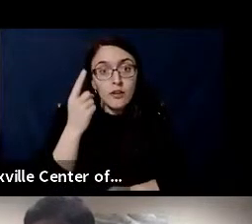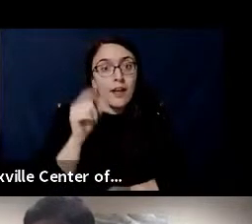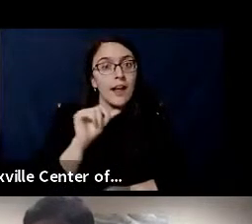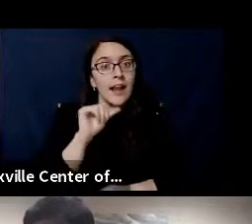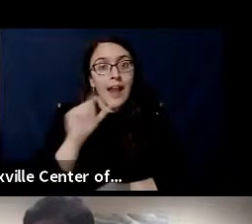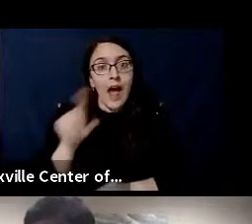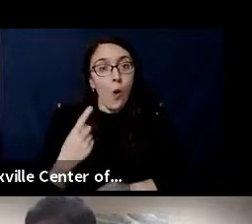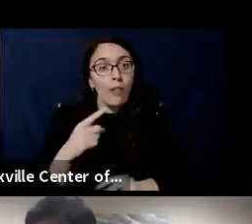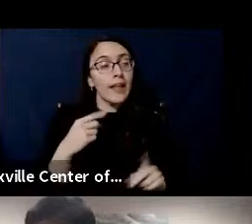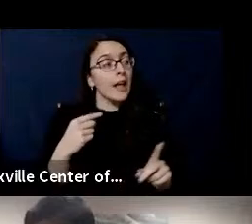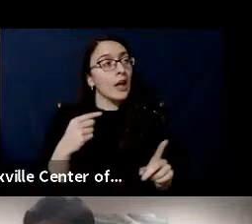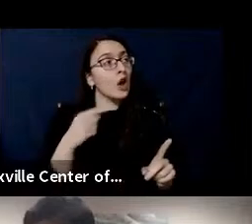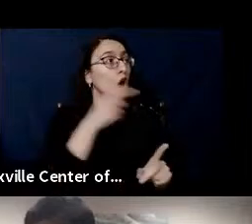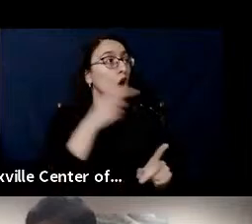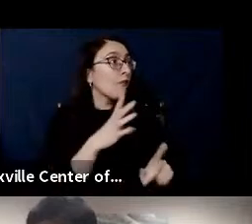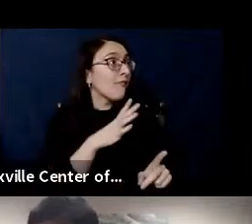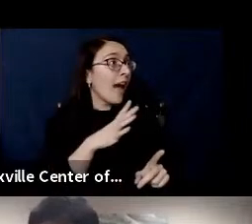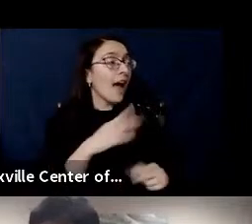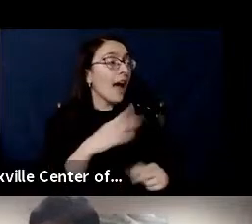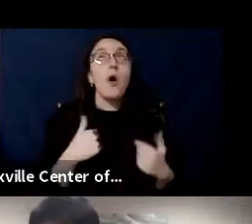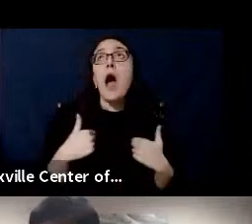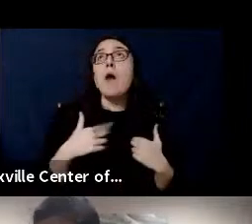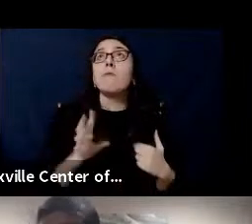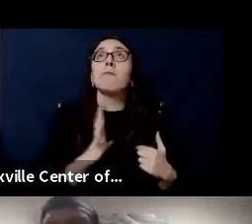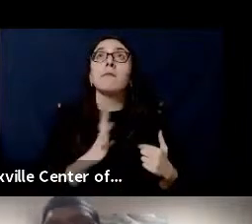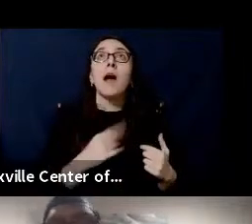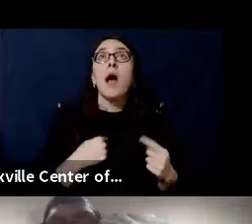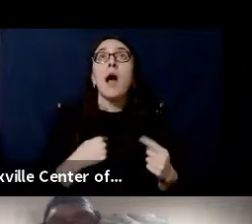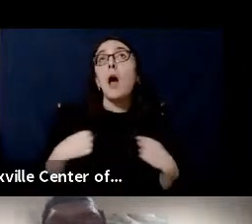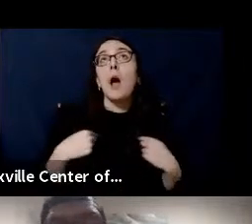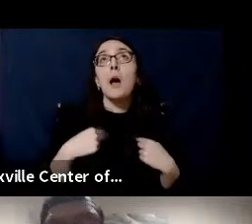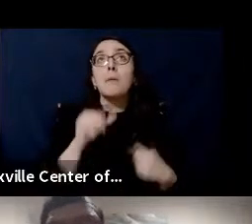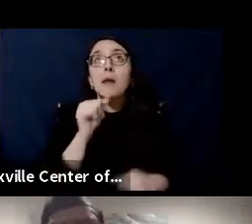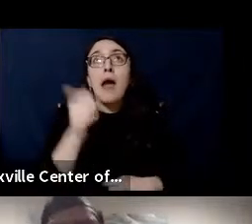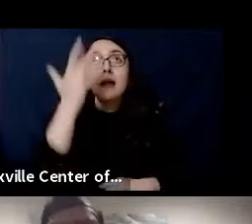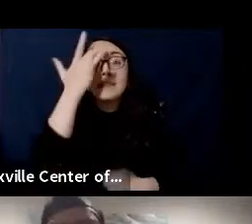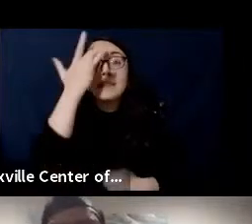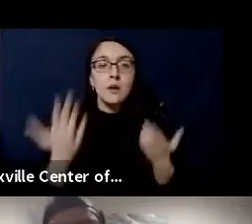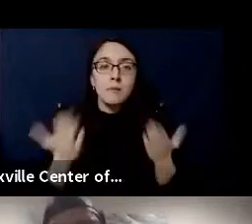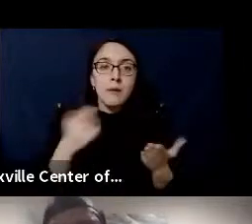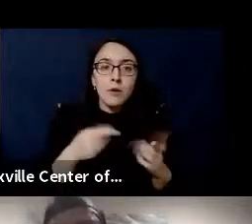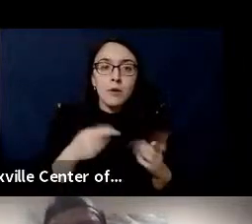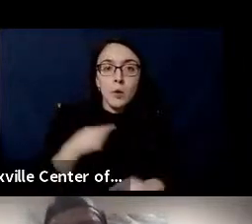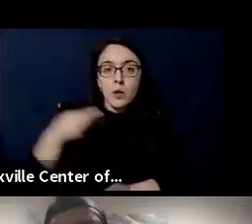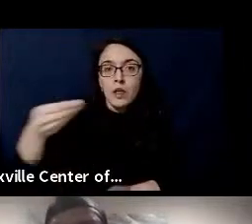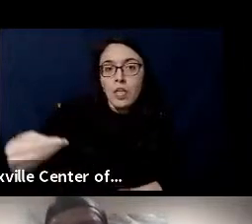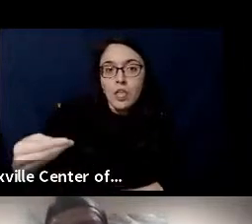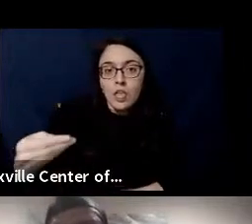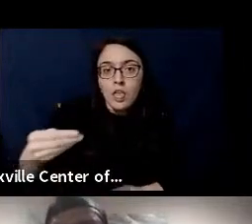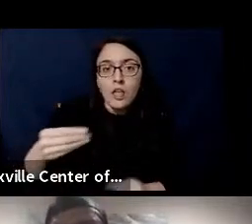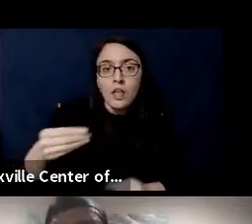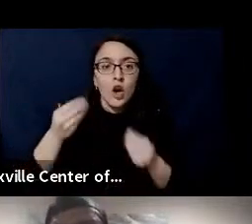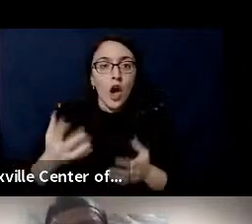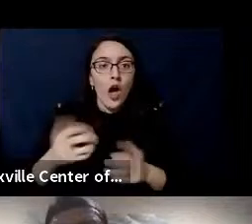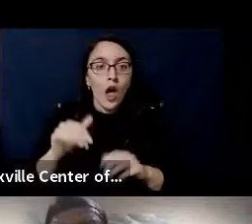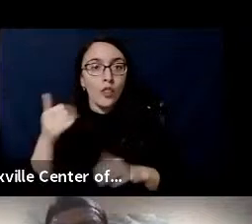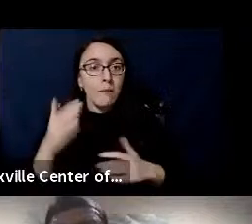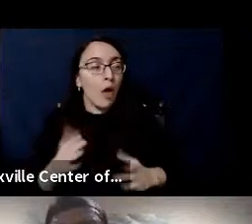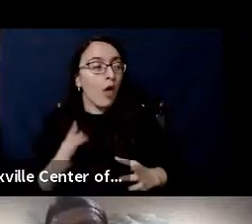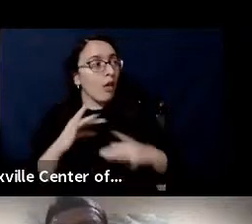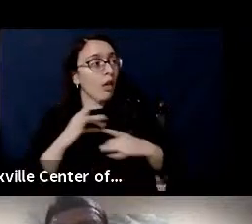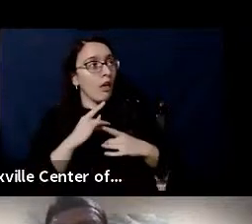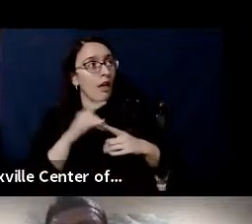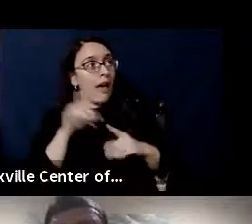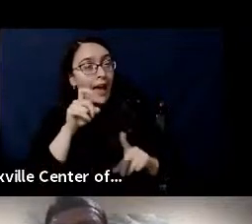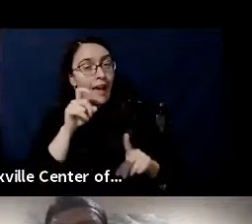you. Oh, I'm fine. I'm not sick. Well, you may pass something that causes that next person to get that tube stuck in your